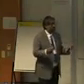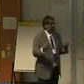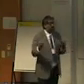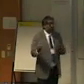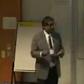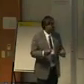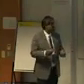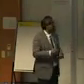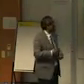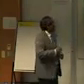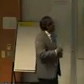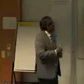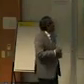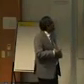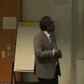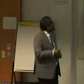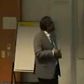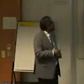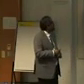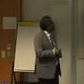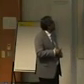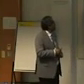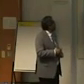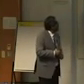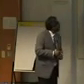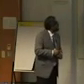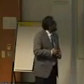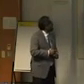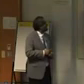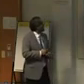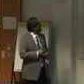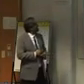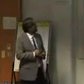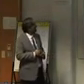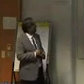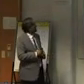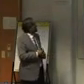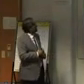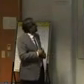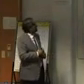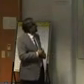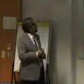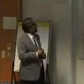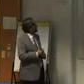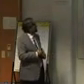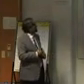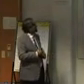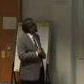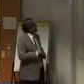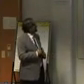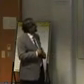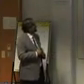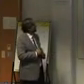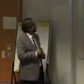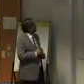review parks. Thanks. Roots are always my nemesis. You want